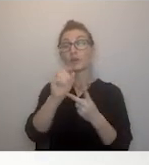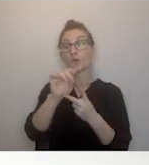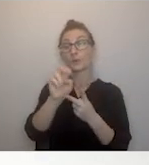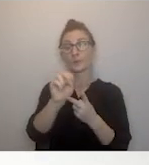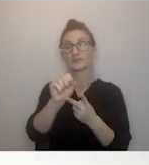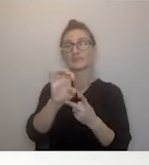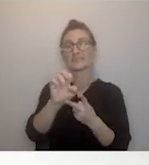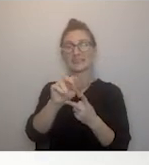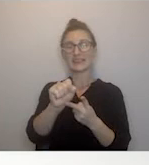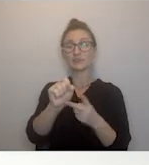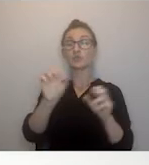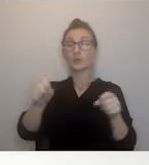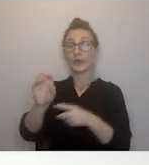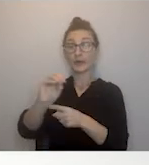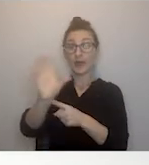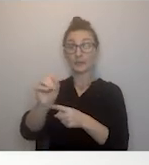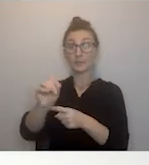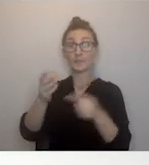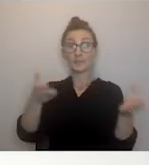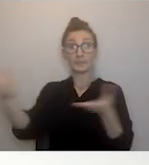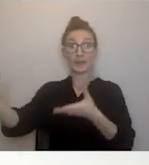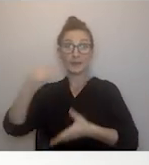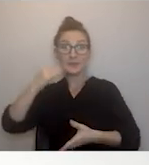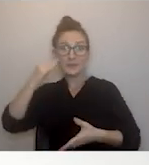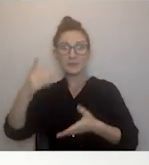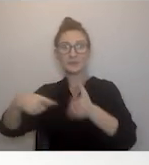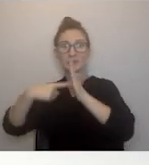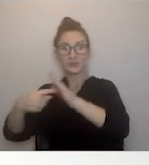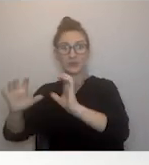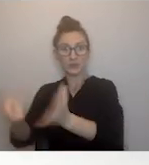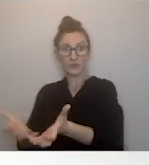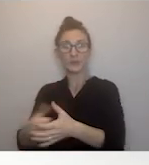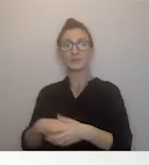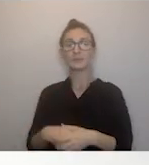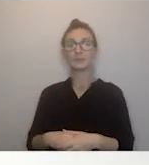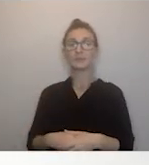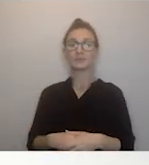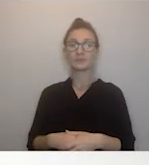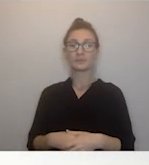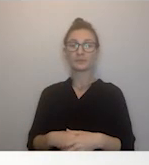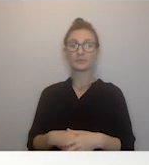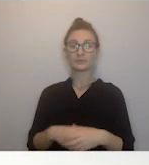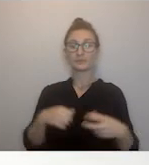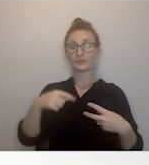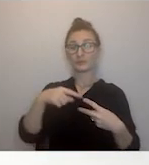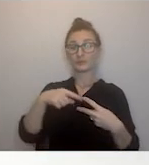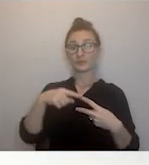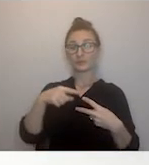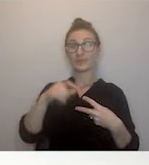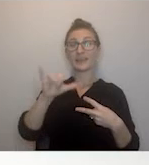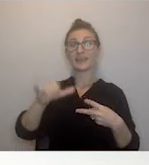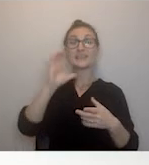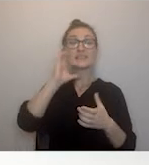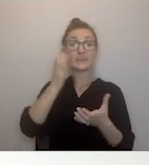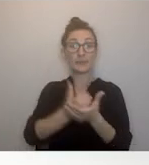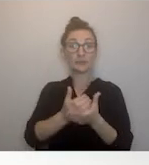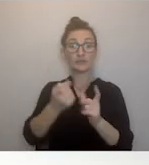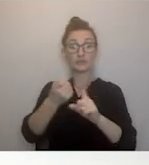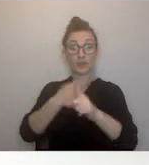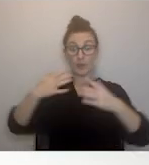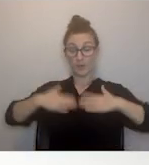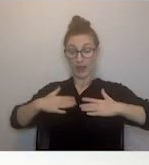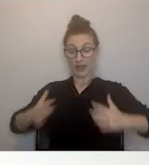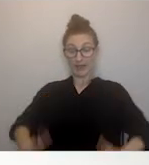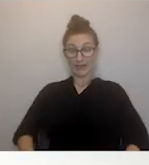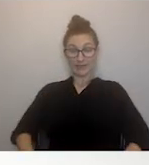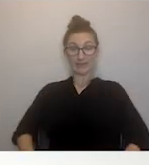screenshot of it, take it to your group. They're a blast and they're easy to do. Tableaus is creating a picture with our bodies. Here are some demonstrations of us doing different forms